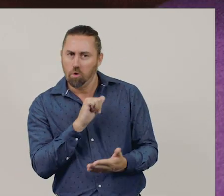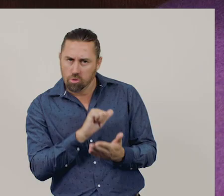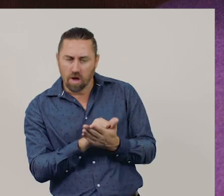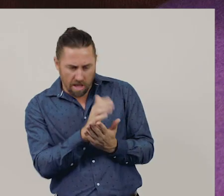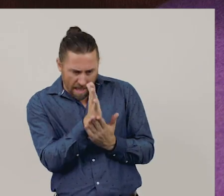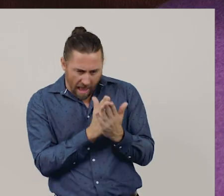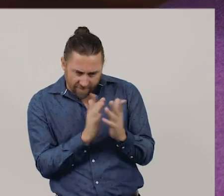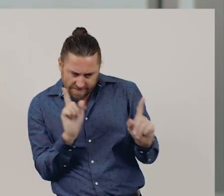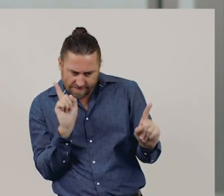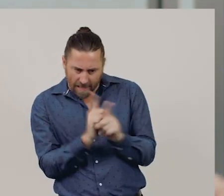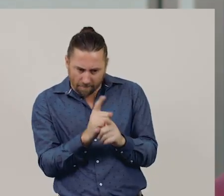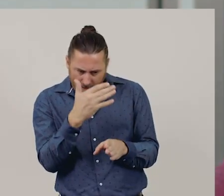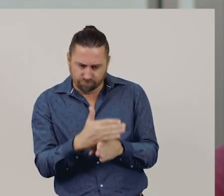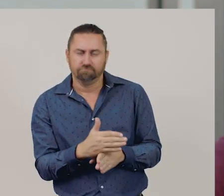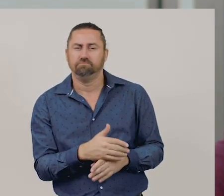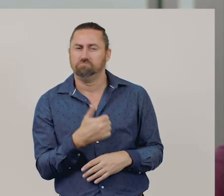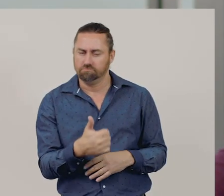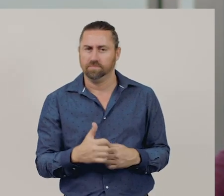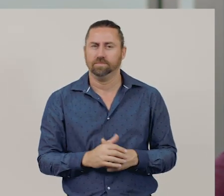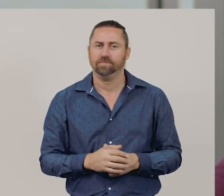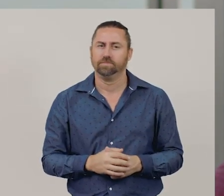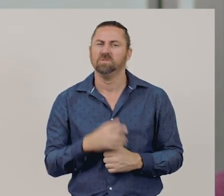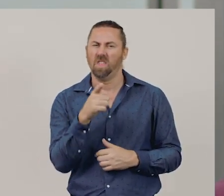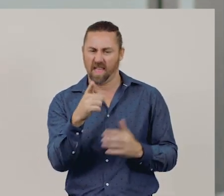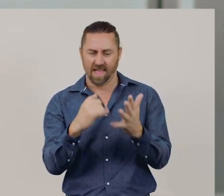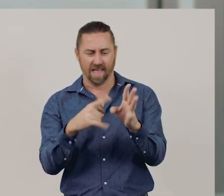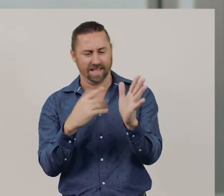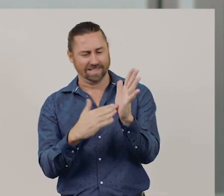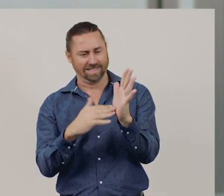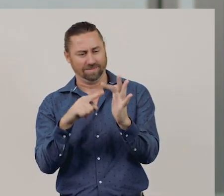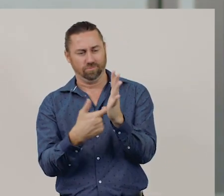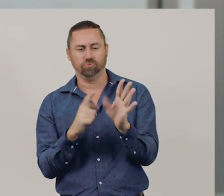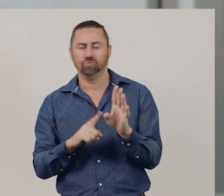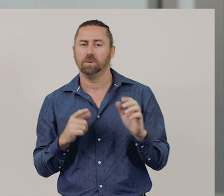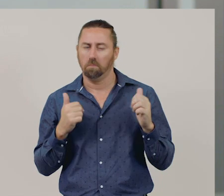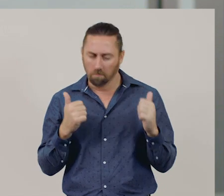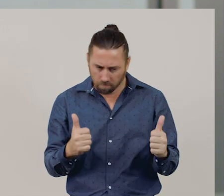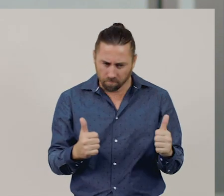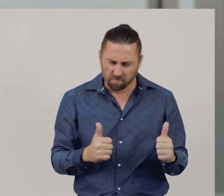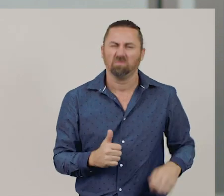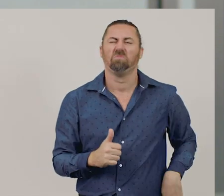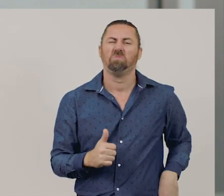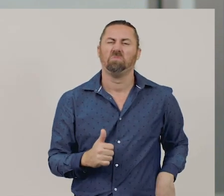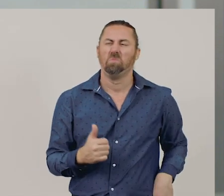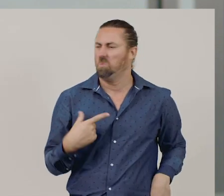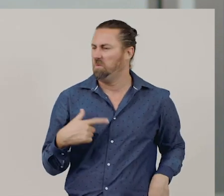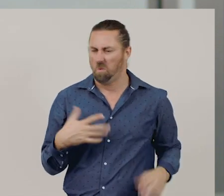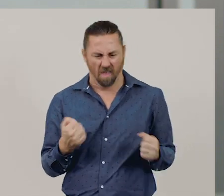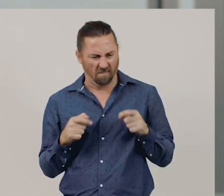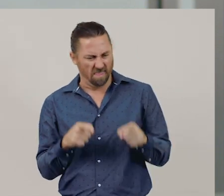reflectional symmetry. Now that we've identified symmetry in objects, let's explore the purpose of